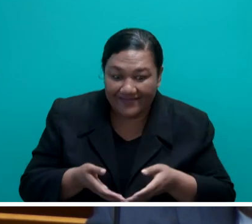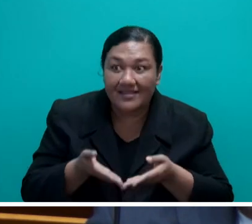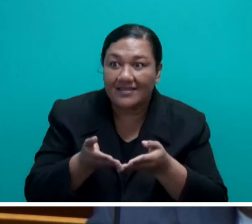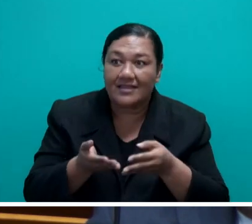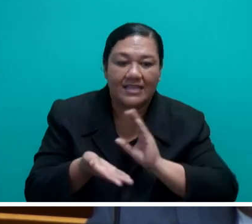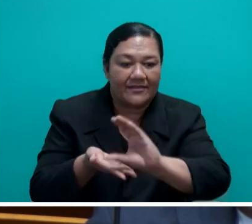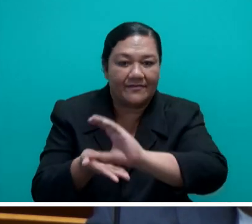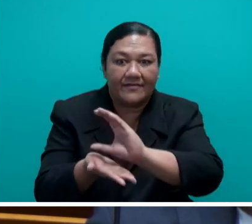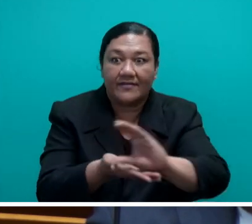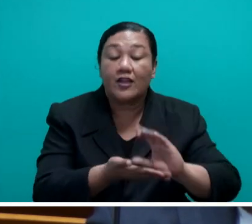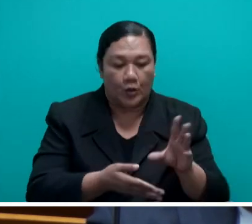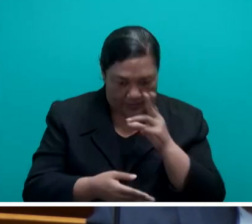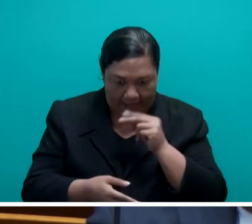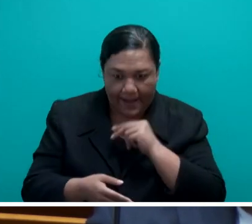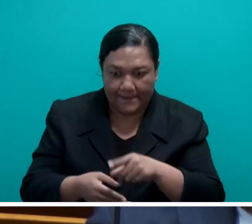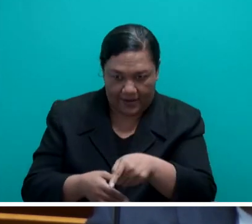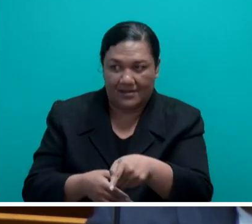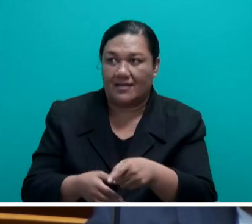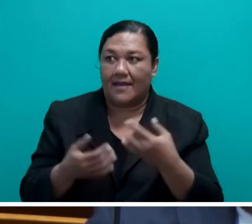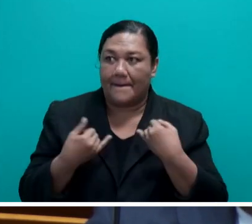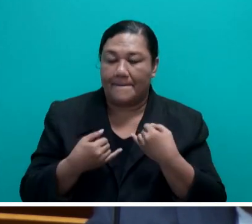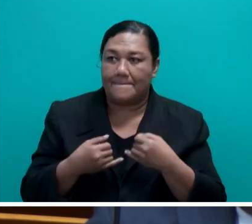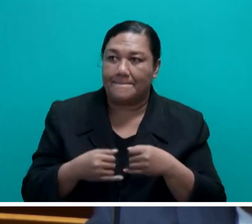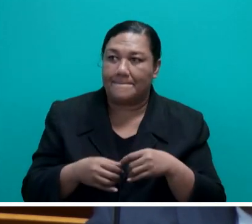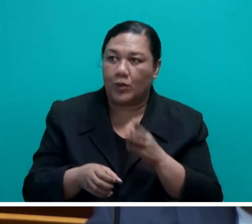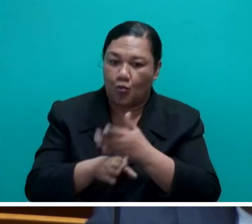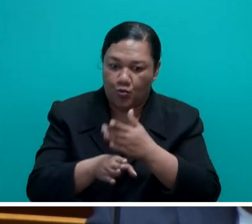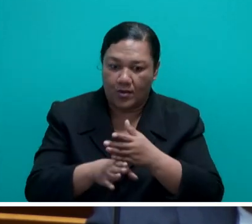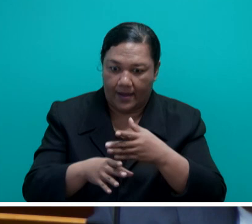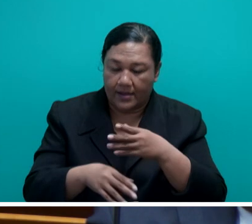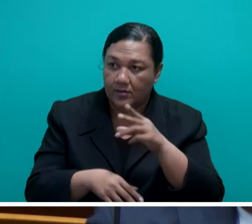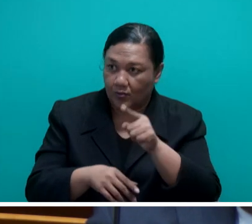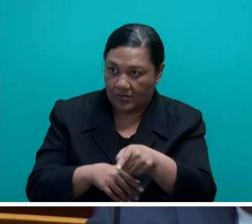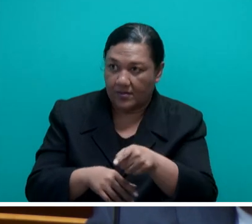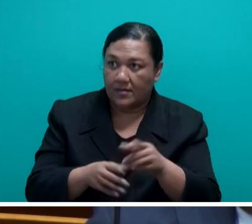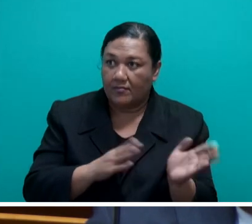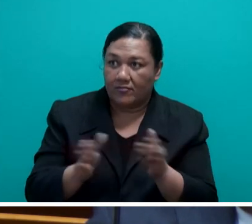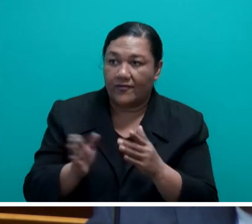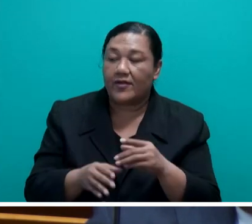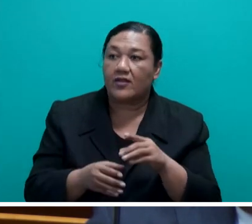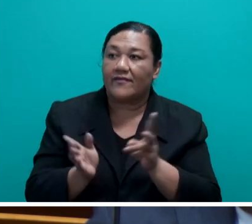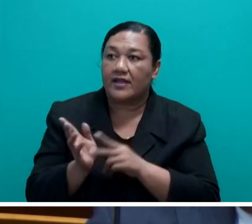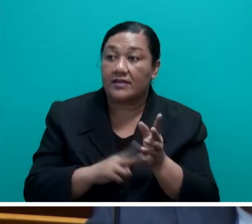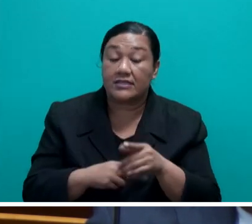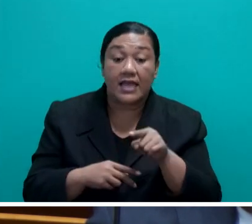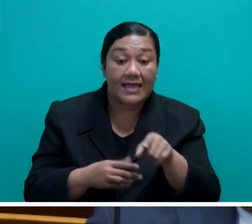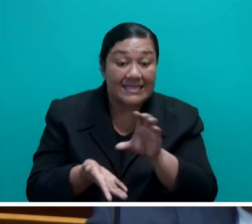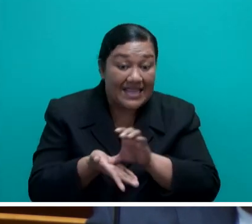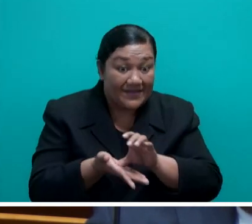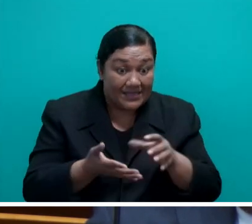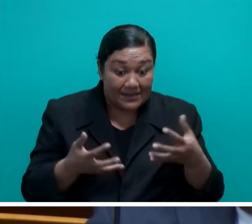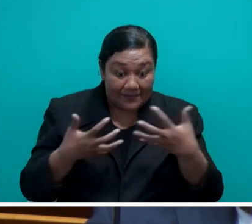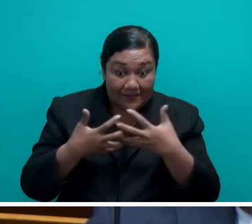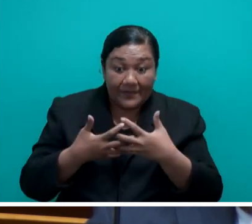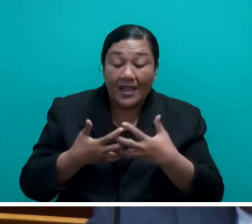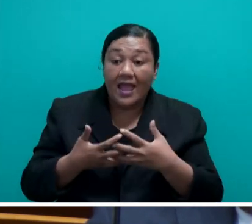2024. Madam Deputy Speaker, scoping is in progress for the connection of service lines through Energy Fiji Limited